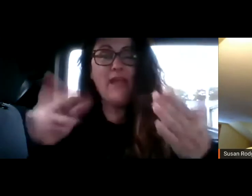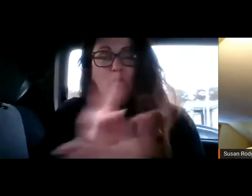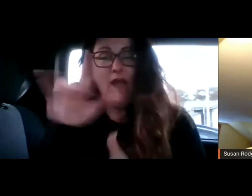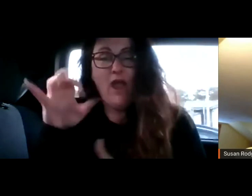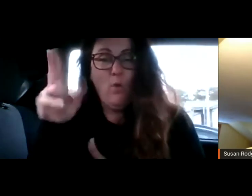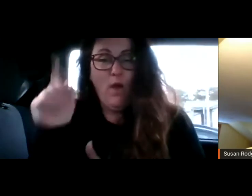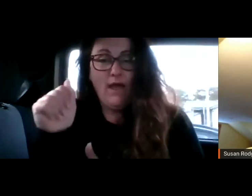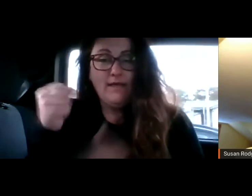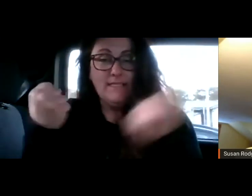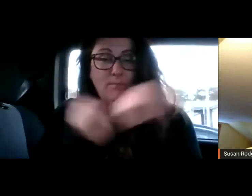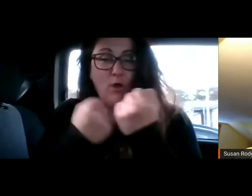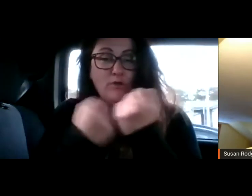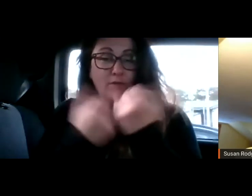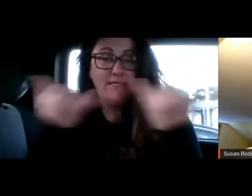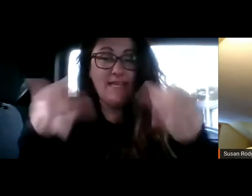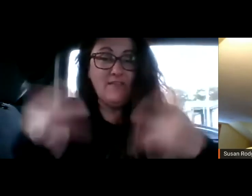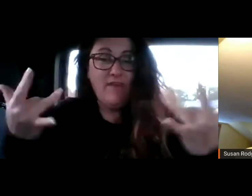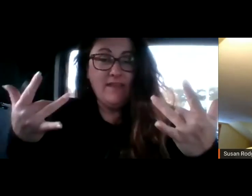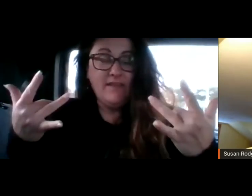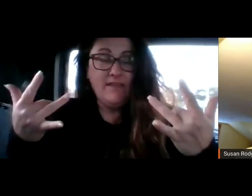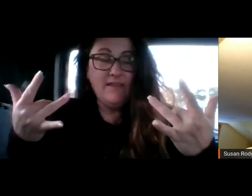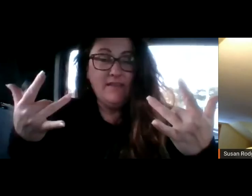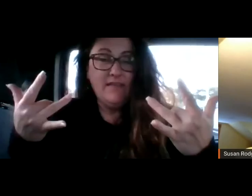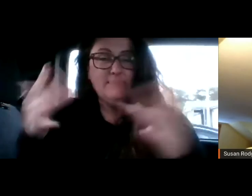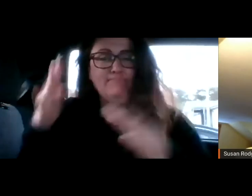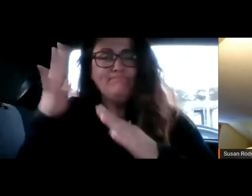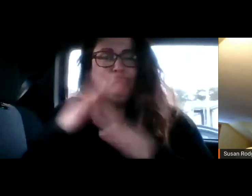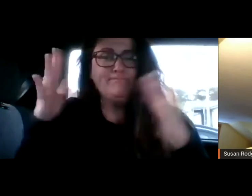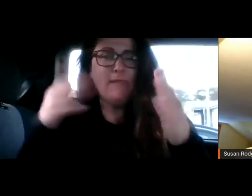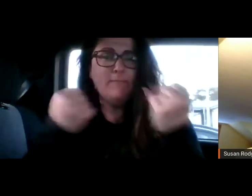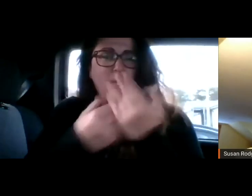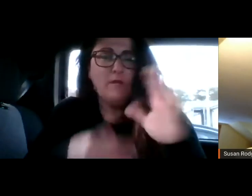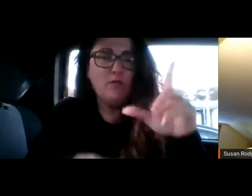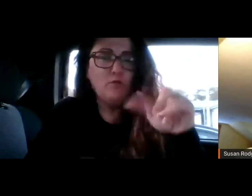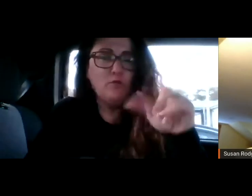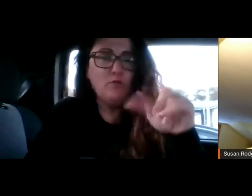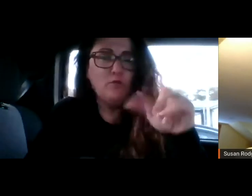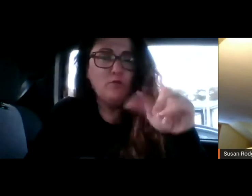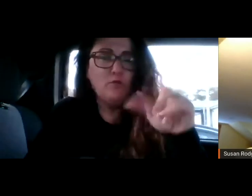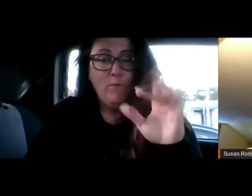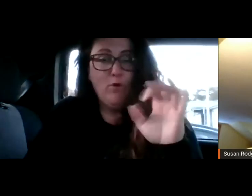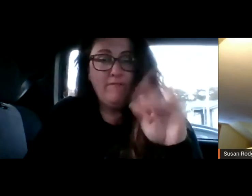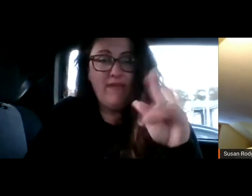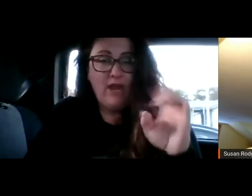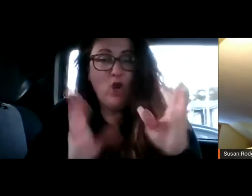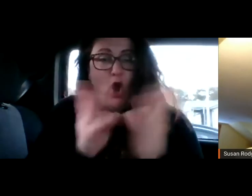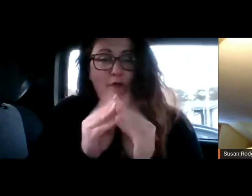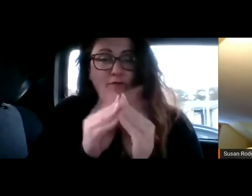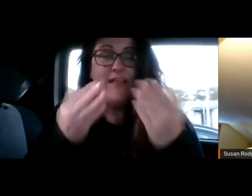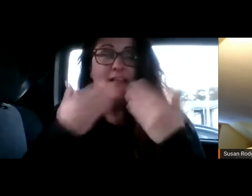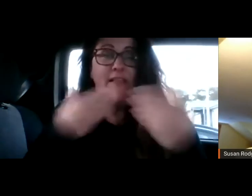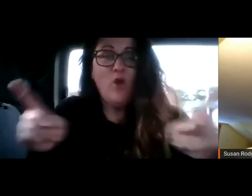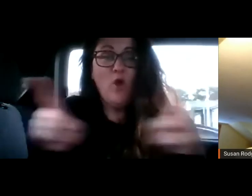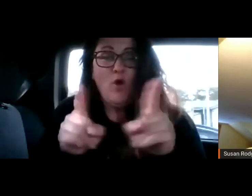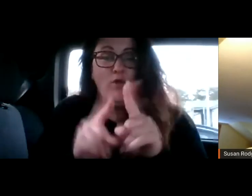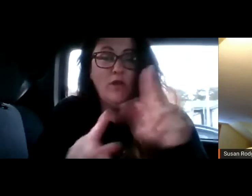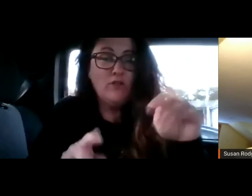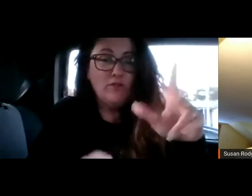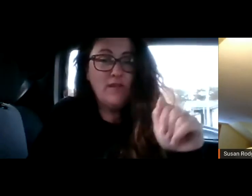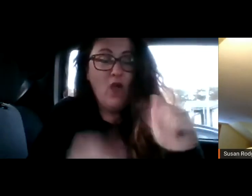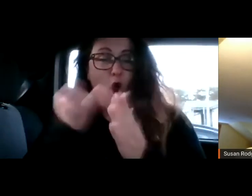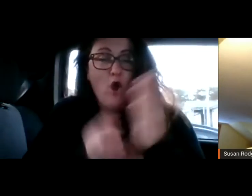of today's event and premier sponsor of the 2021 Conference and Book Fair. Thank you also to the Tulsa Artists Fellowship,